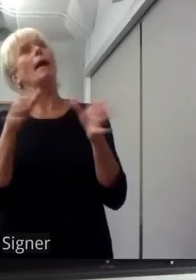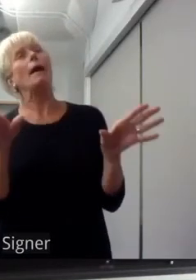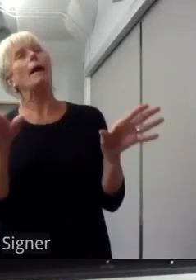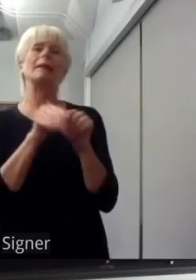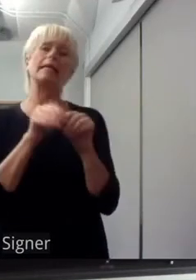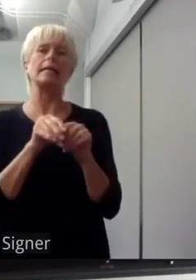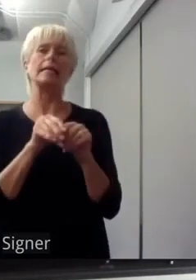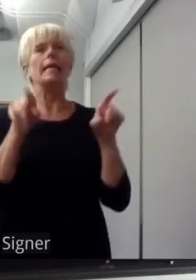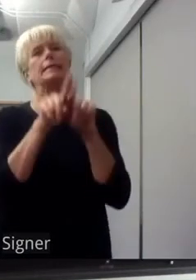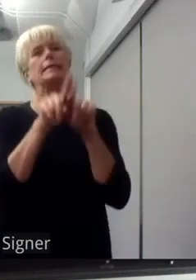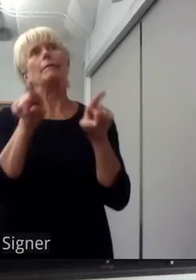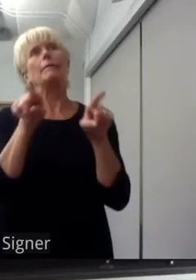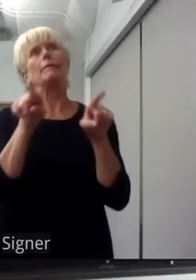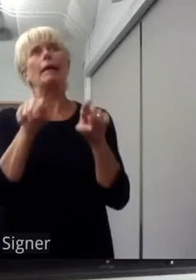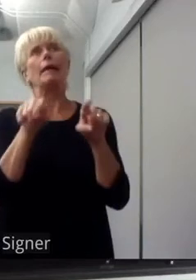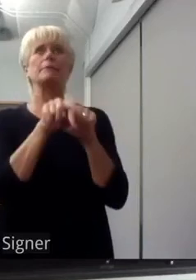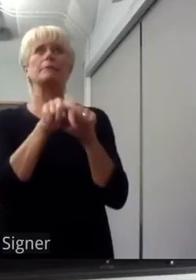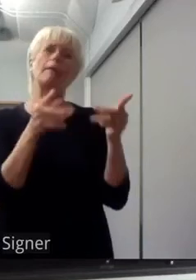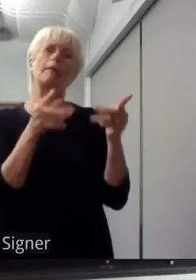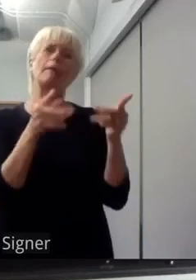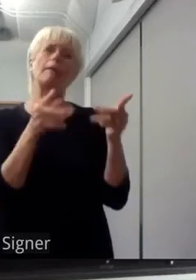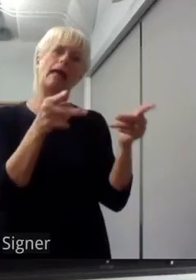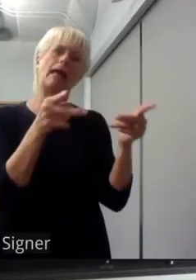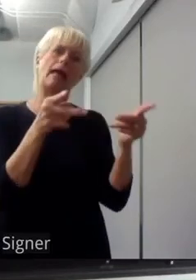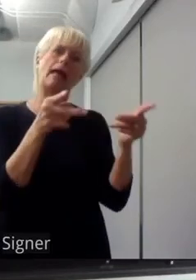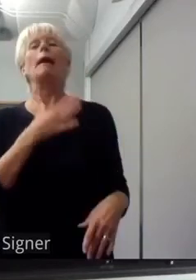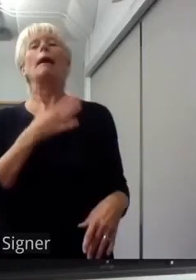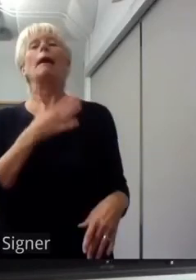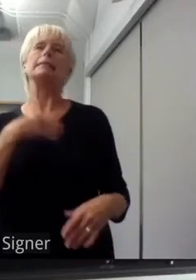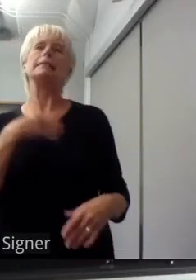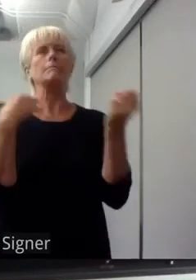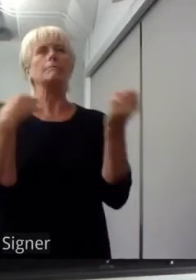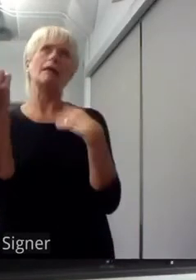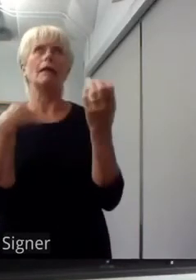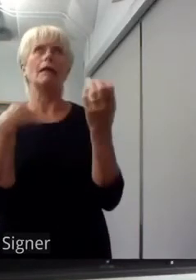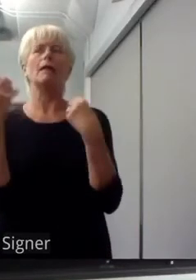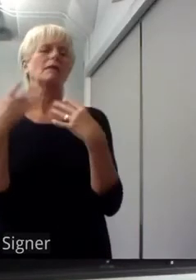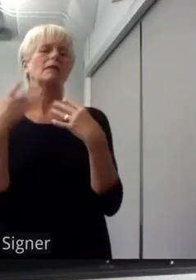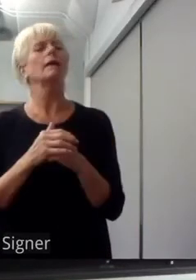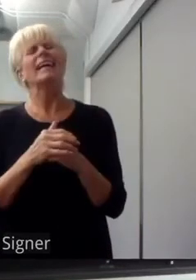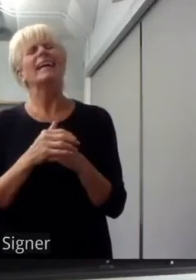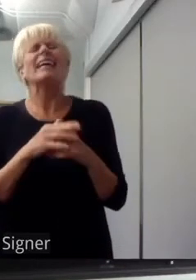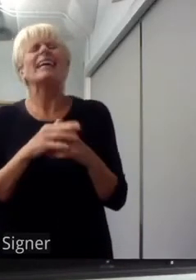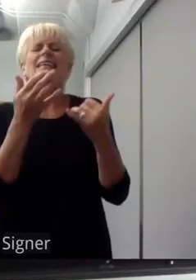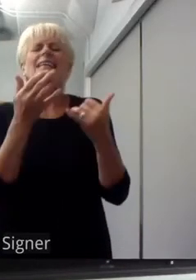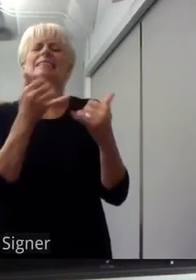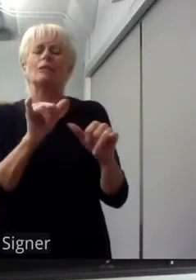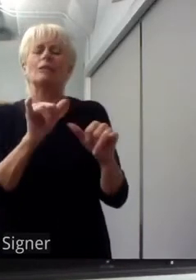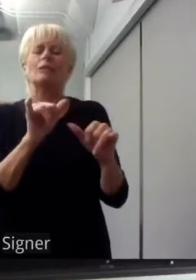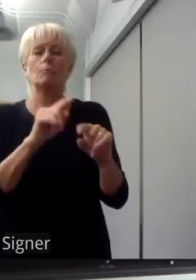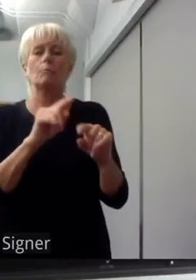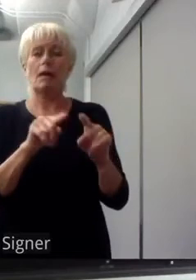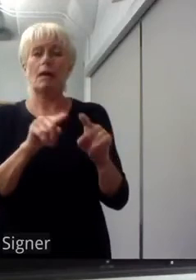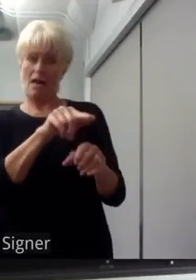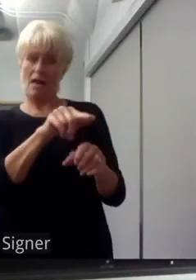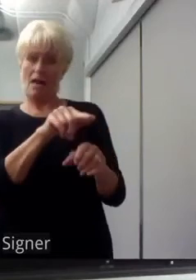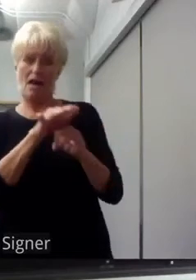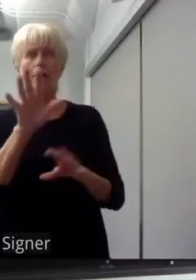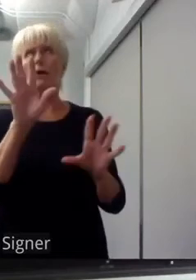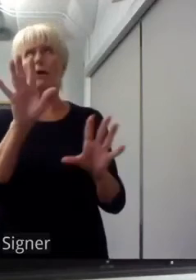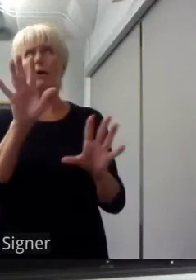to send in submissions. I mean, we had to do that, but it was really, how do we make sure that we've reached